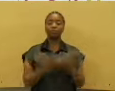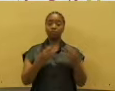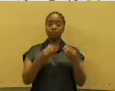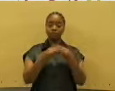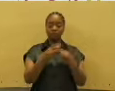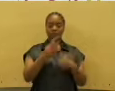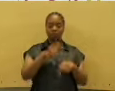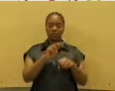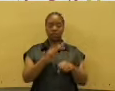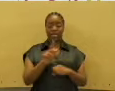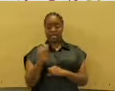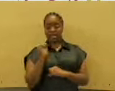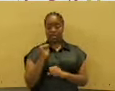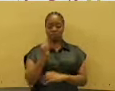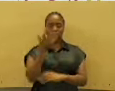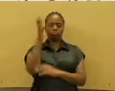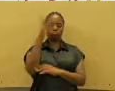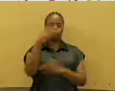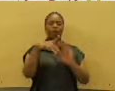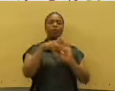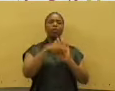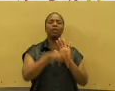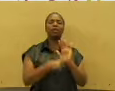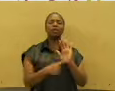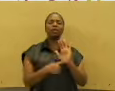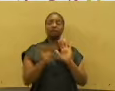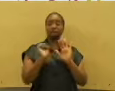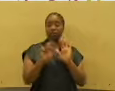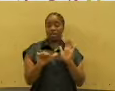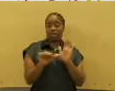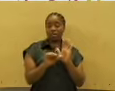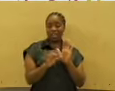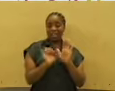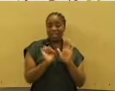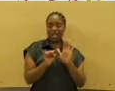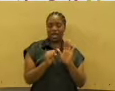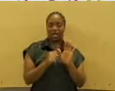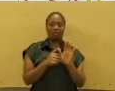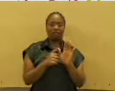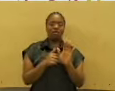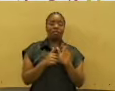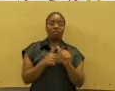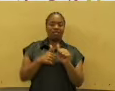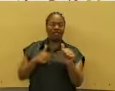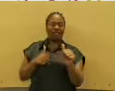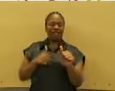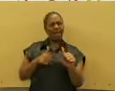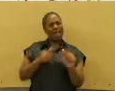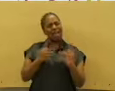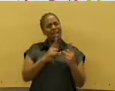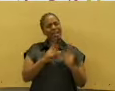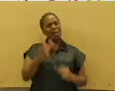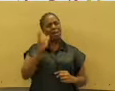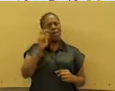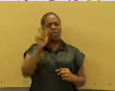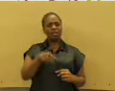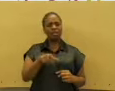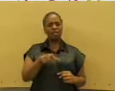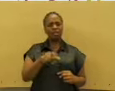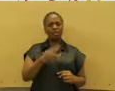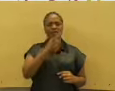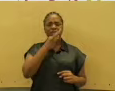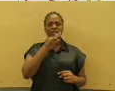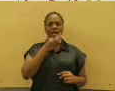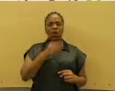did hear from yesterday that policy really does play a role. It could either lag behind. I've never heard someone saying, oh no, actually they do say